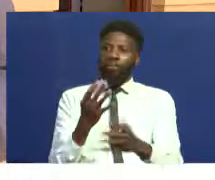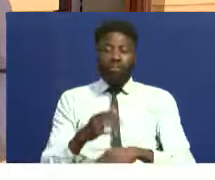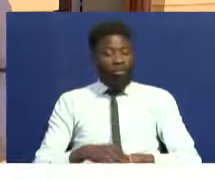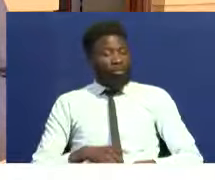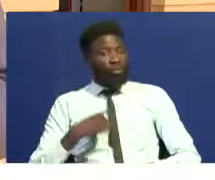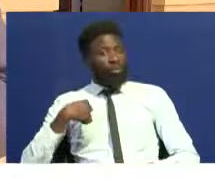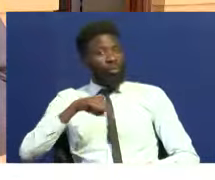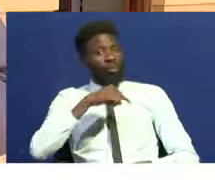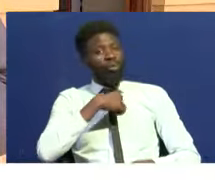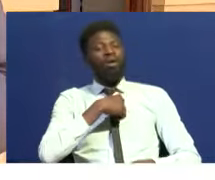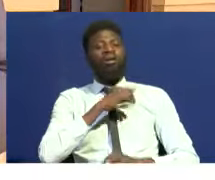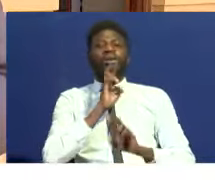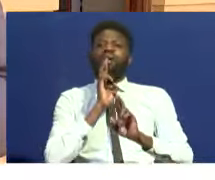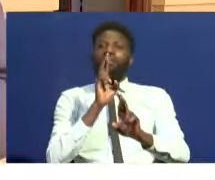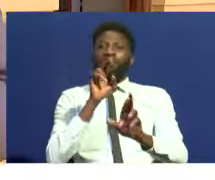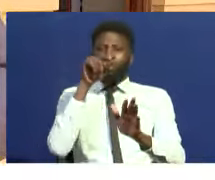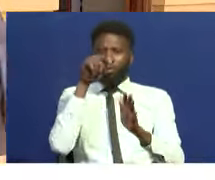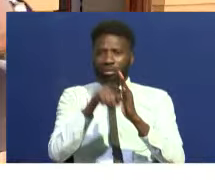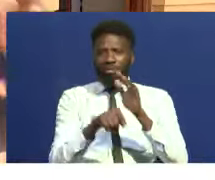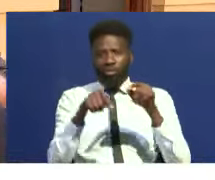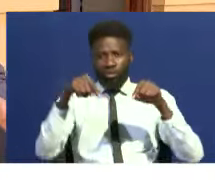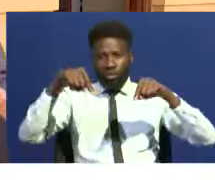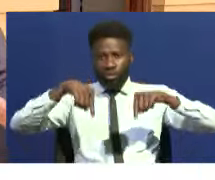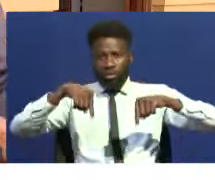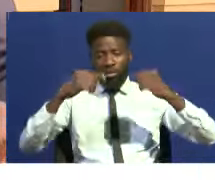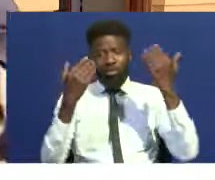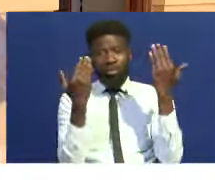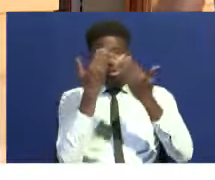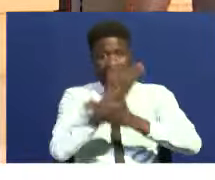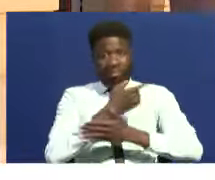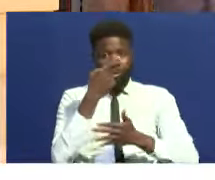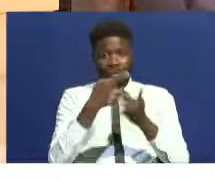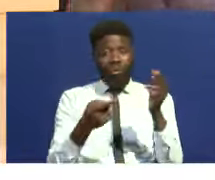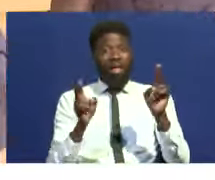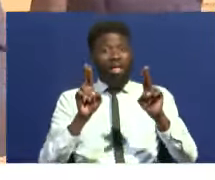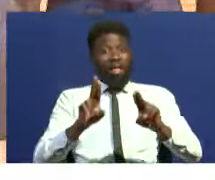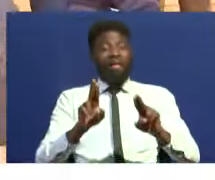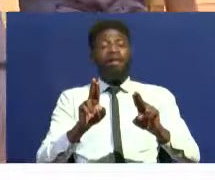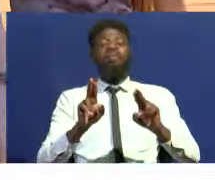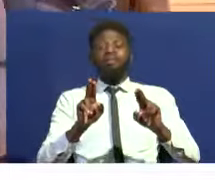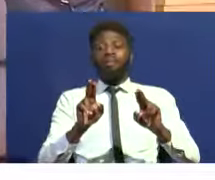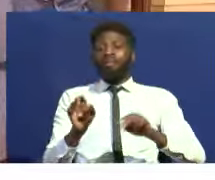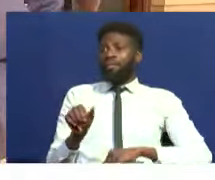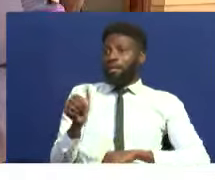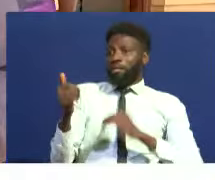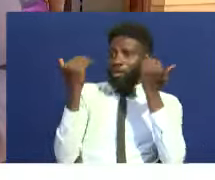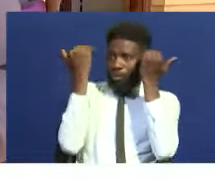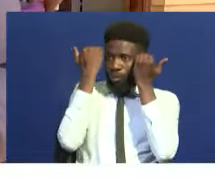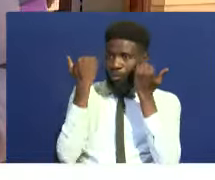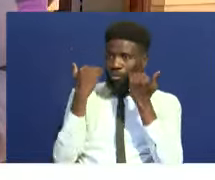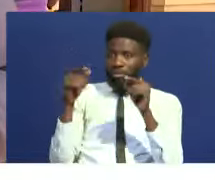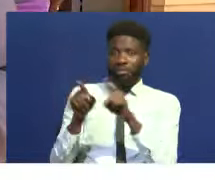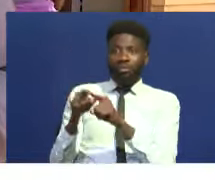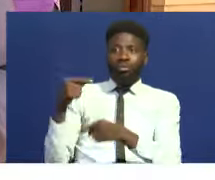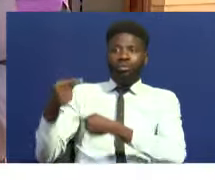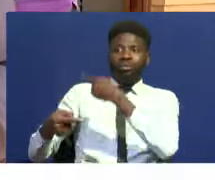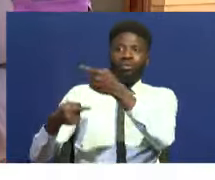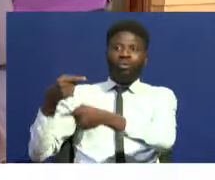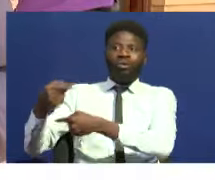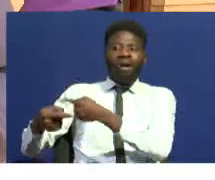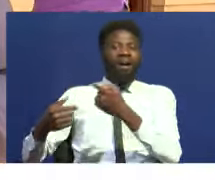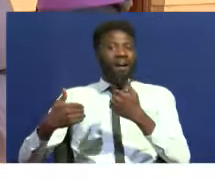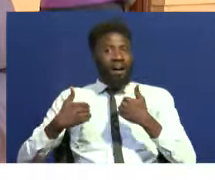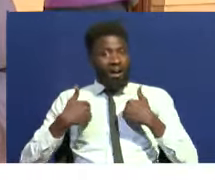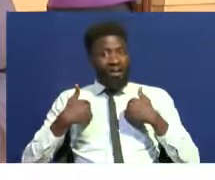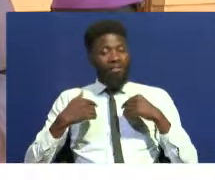same tonight regarding what is transpiring here. But in another court, currently ongoing is also